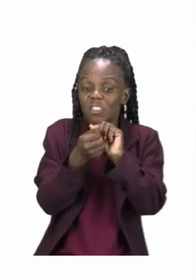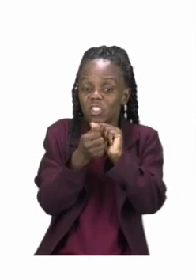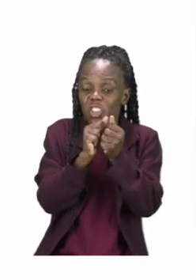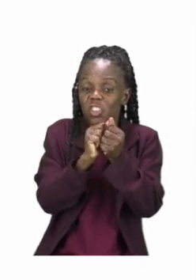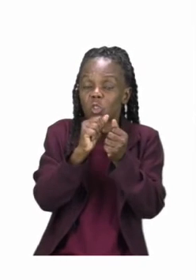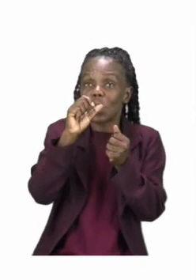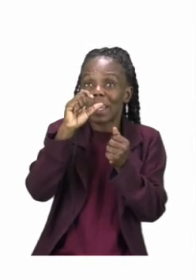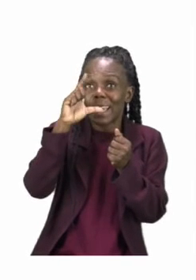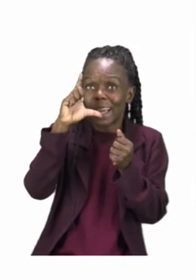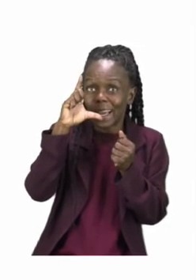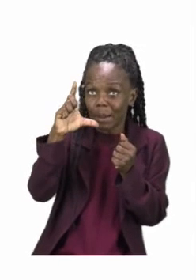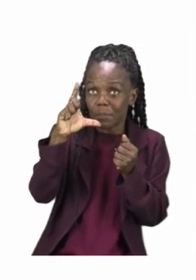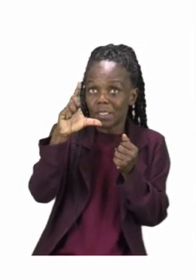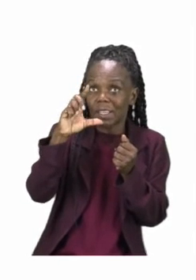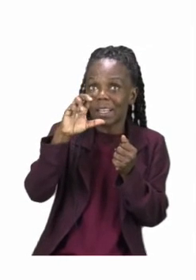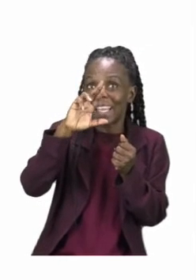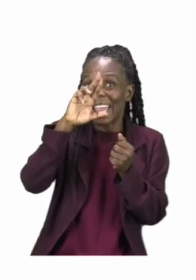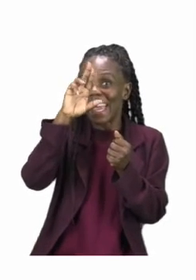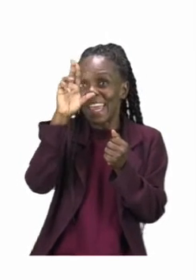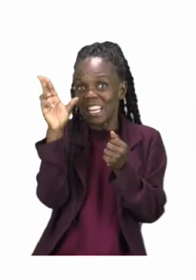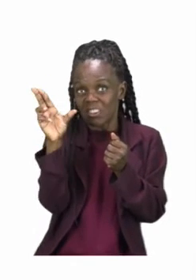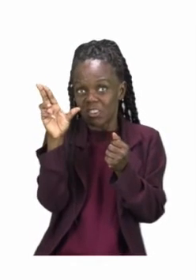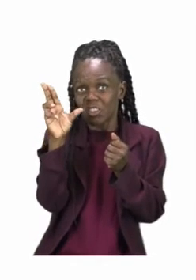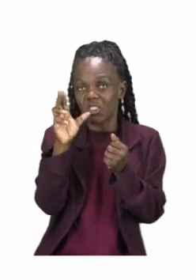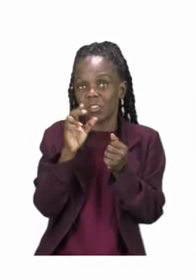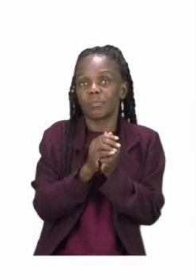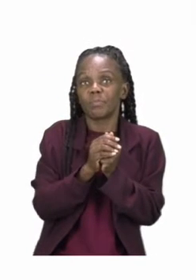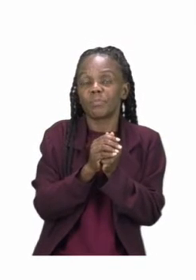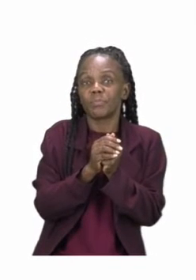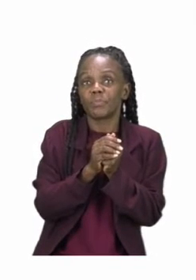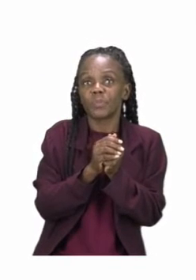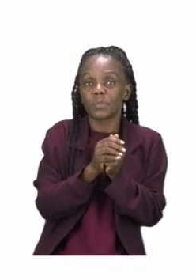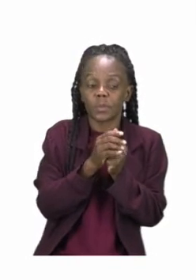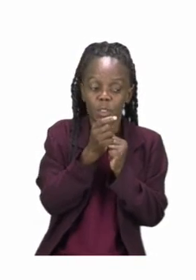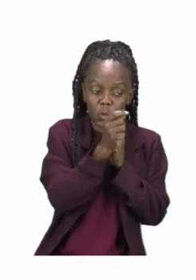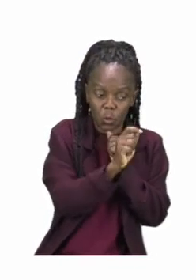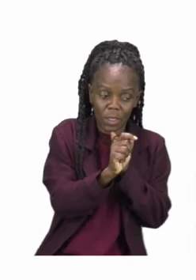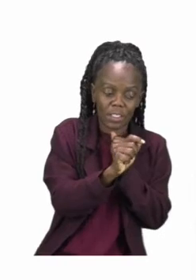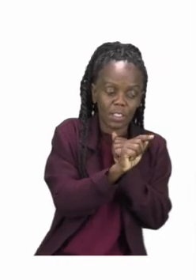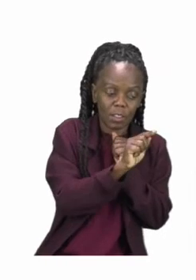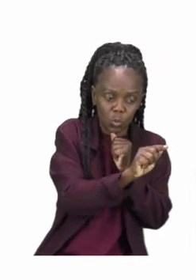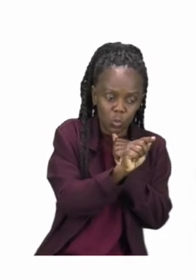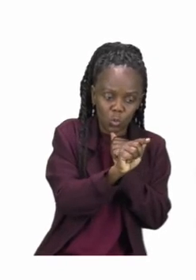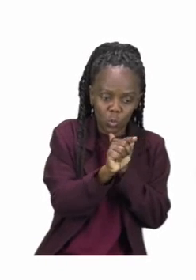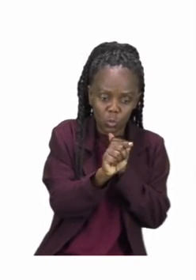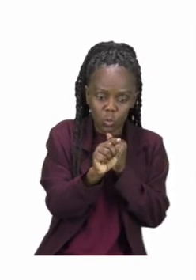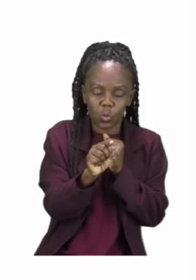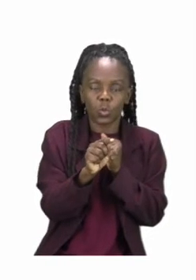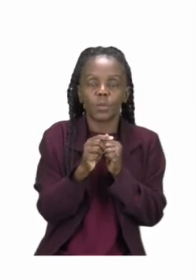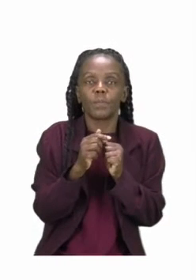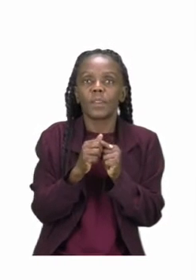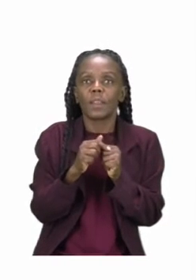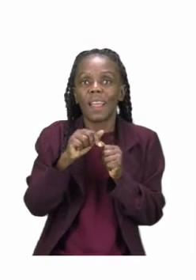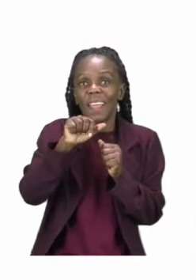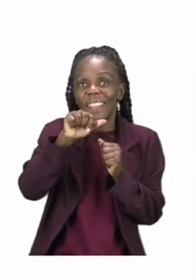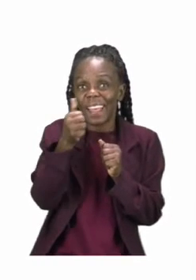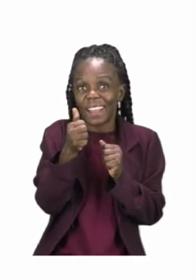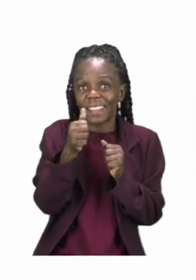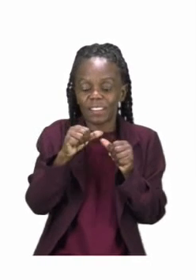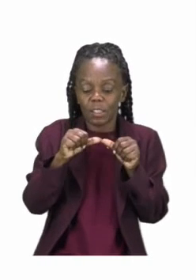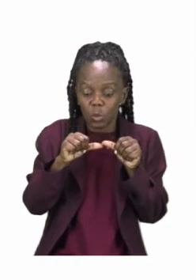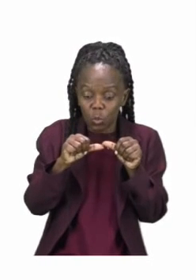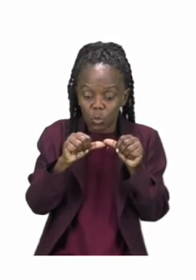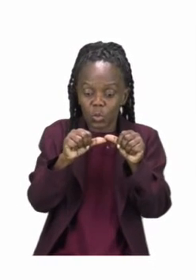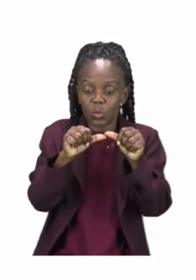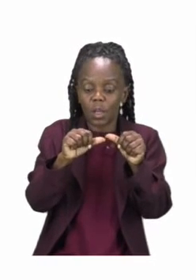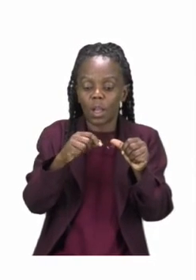Very good. The rest of these you are going to do by yourself. And I want you to please take your